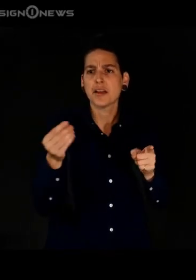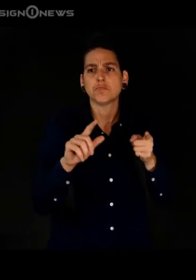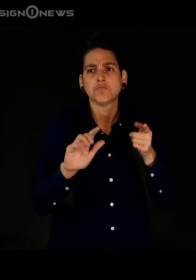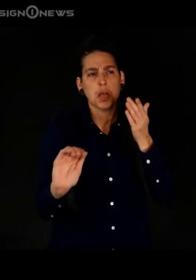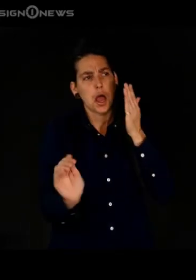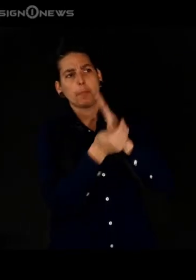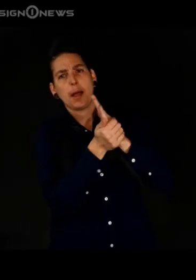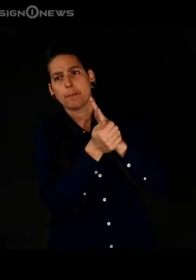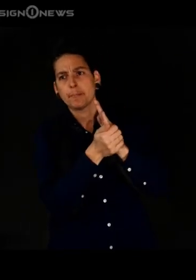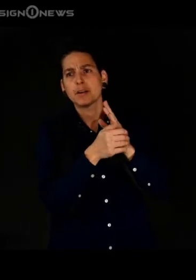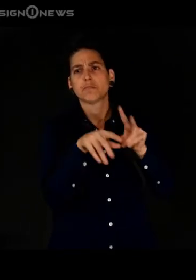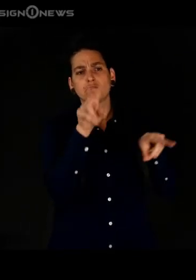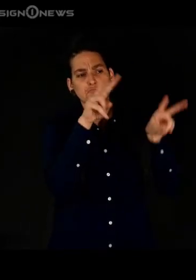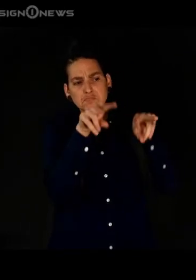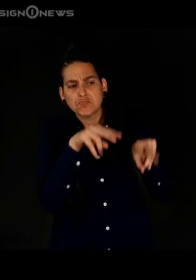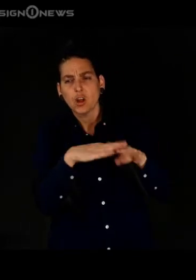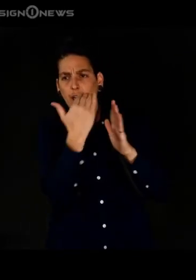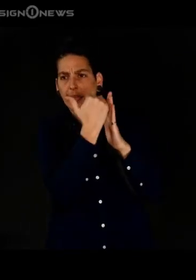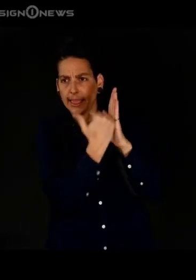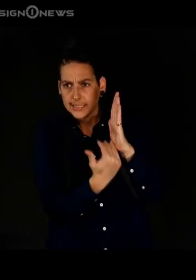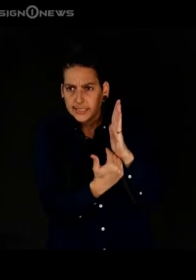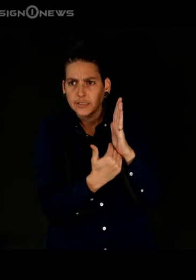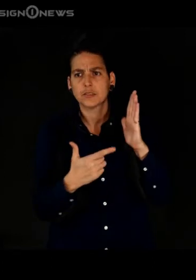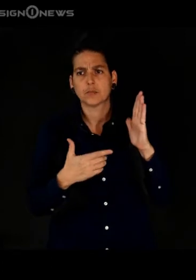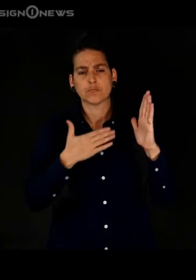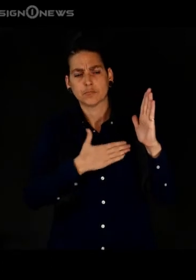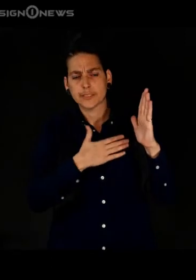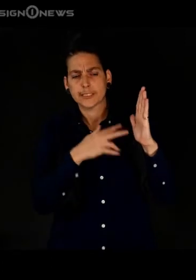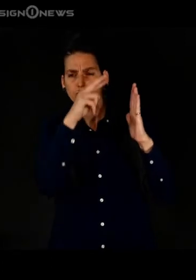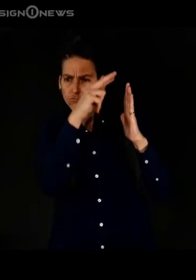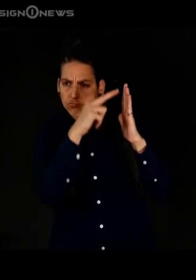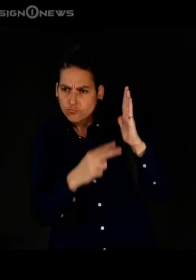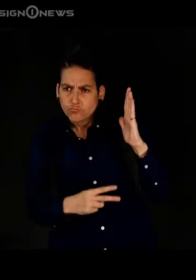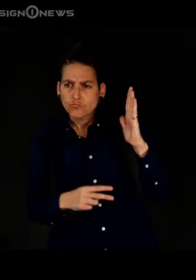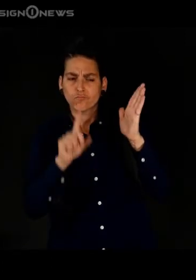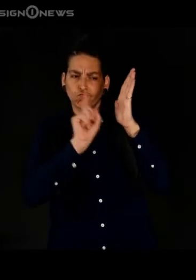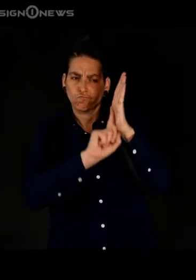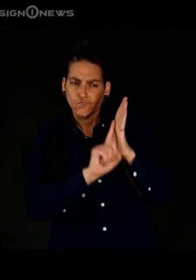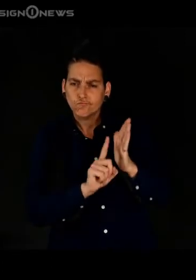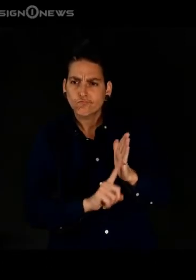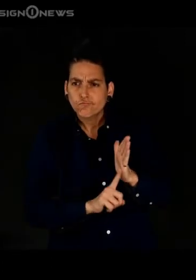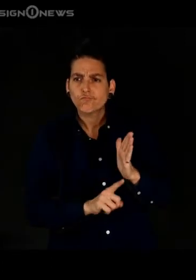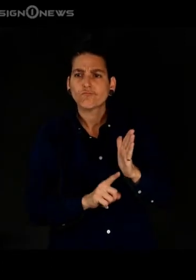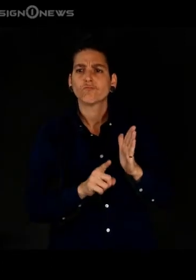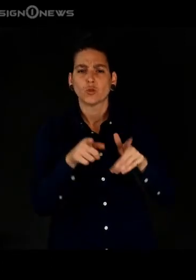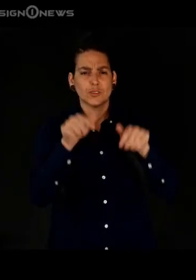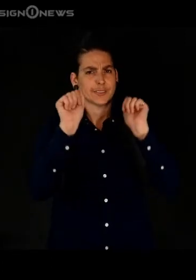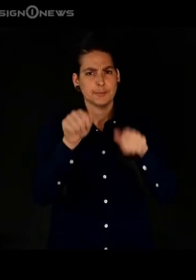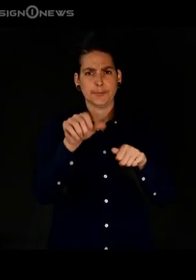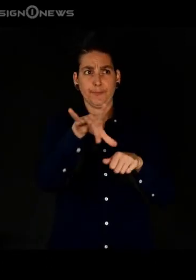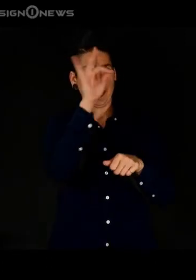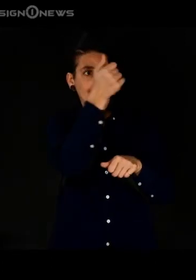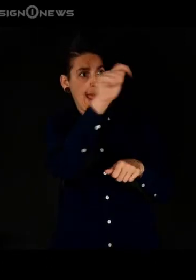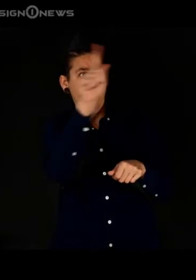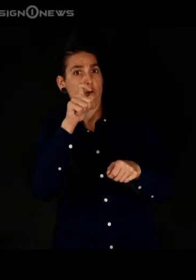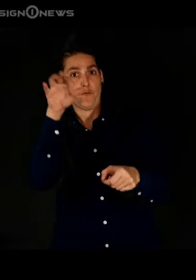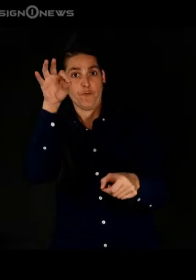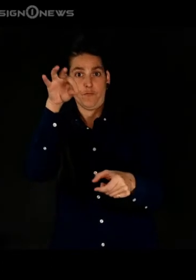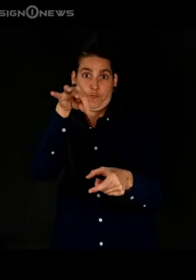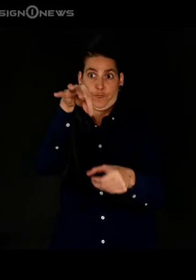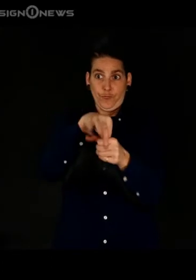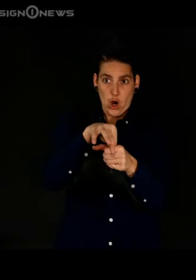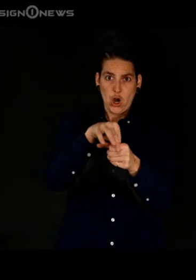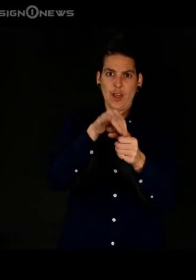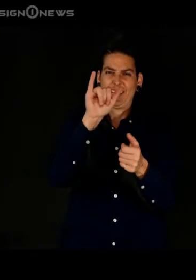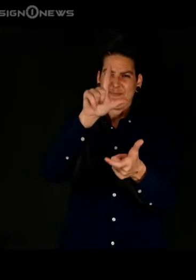amendments that will be on the ballot. Please look at this and do your research so you're sure to vote for candidates who believe in what